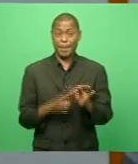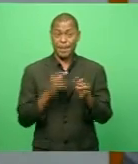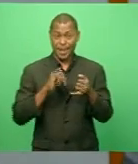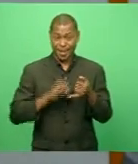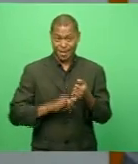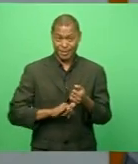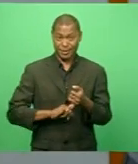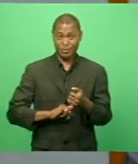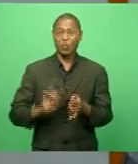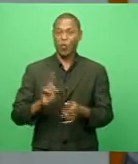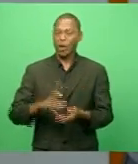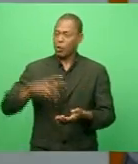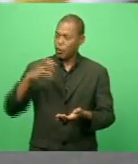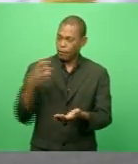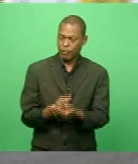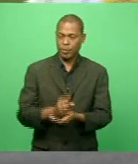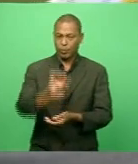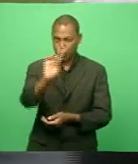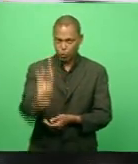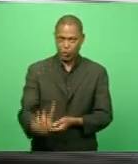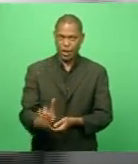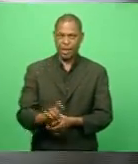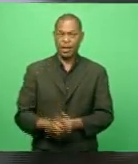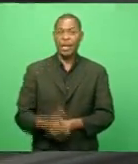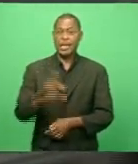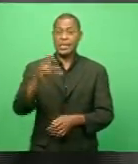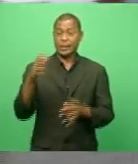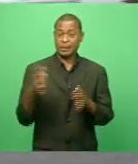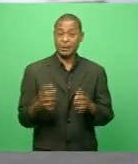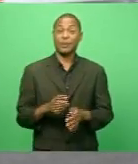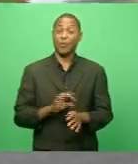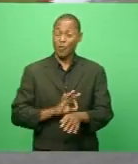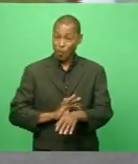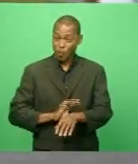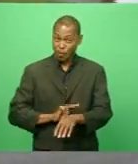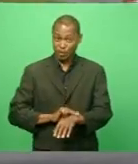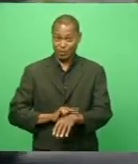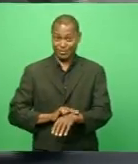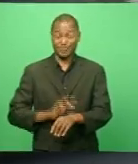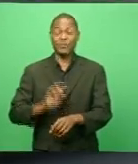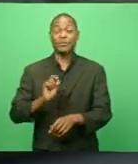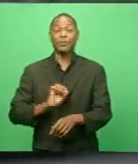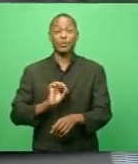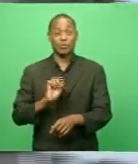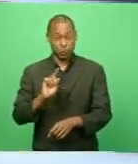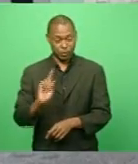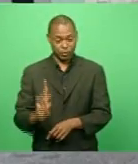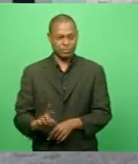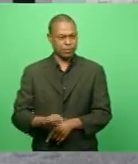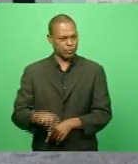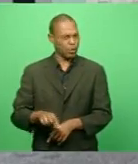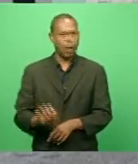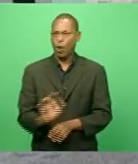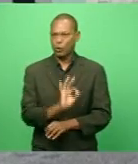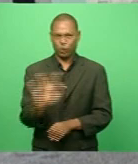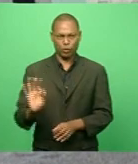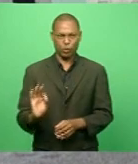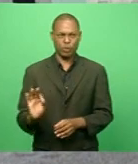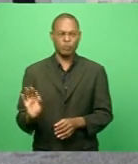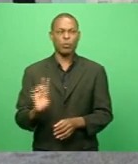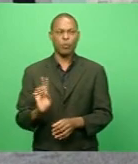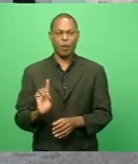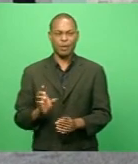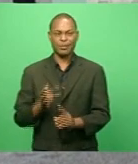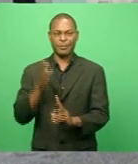confirmed to FBC News that the CWM hospital in Suva is not under lockdown and there are no